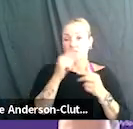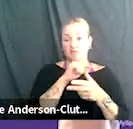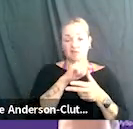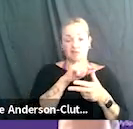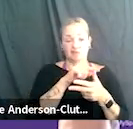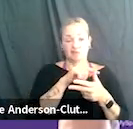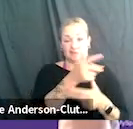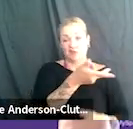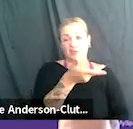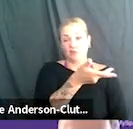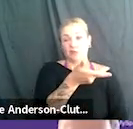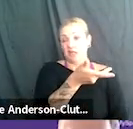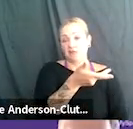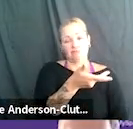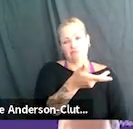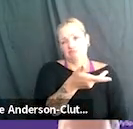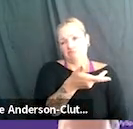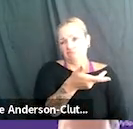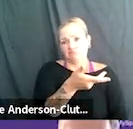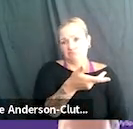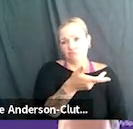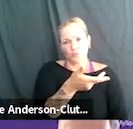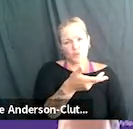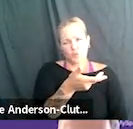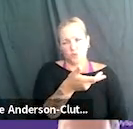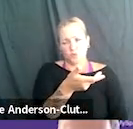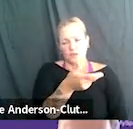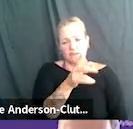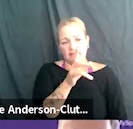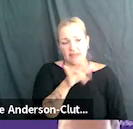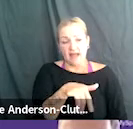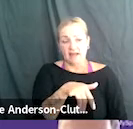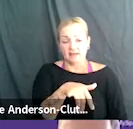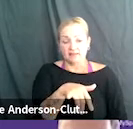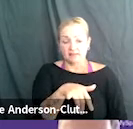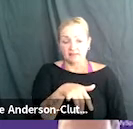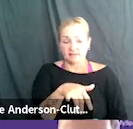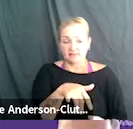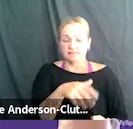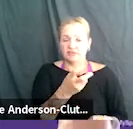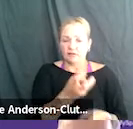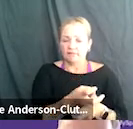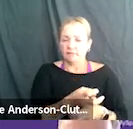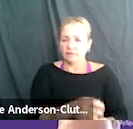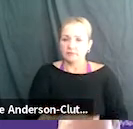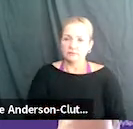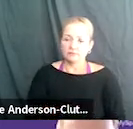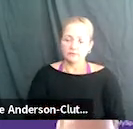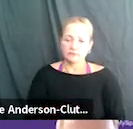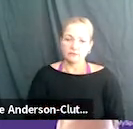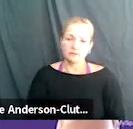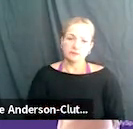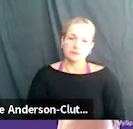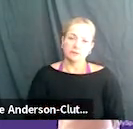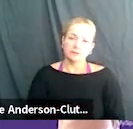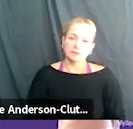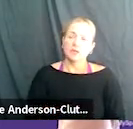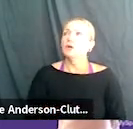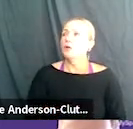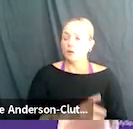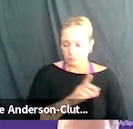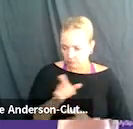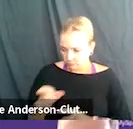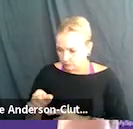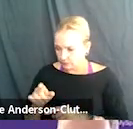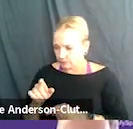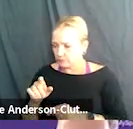So, and Dr. St. Pierre was just talking about, I just replied about the other person I had asked about with, who had sort of been prompt dependent in the classroom with selective